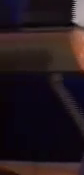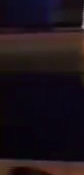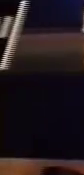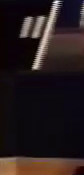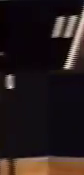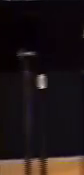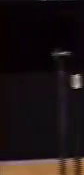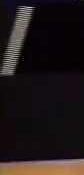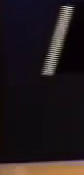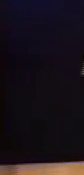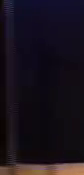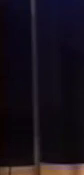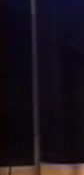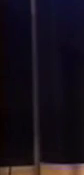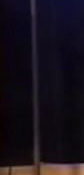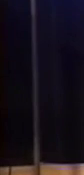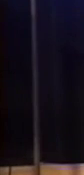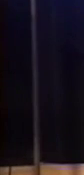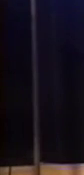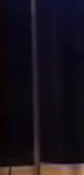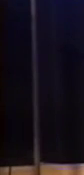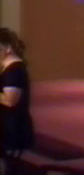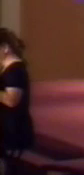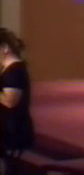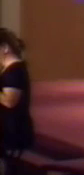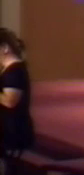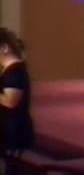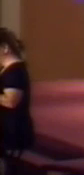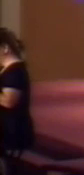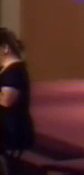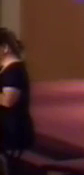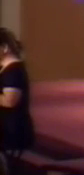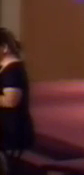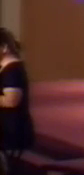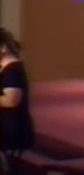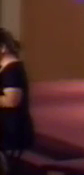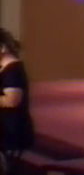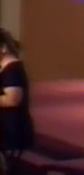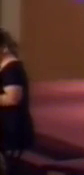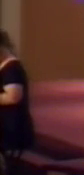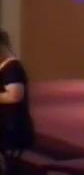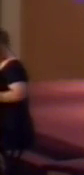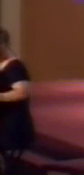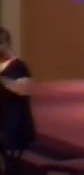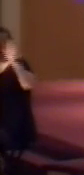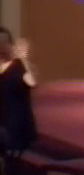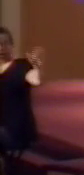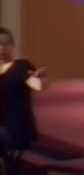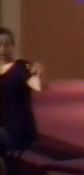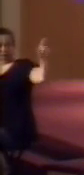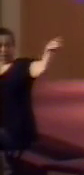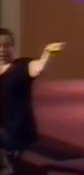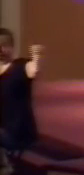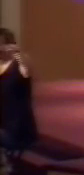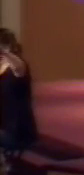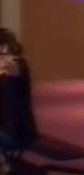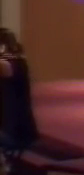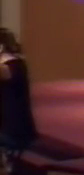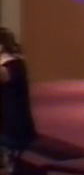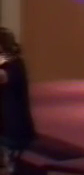My pleasure. Now, how many employees do we have here for Chick-fil-A now? Raise your hand. Look at them all.